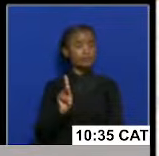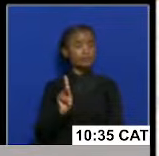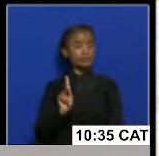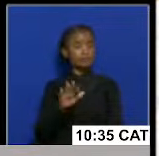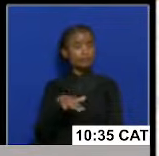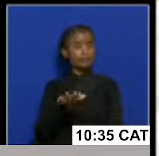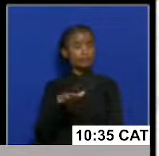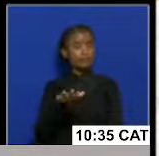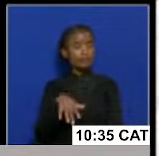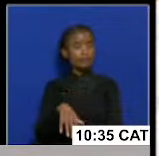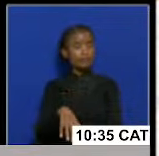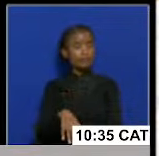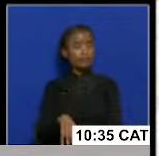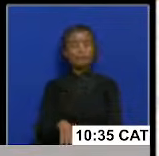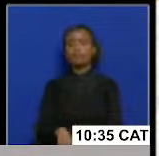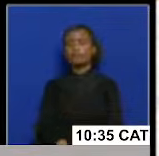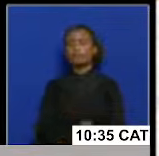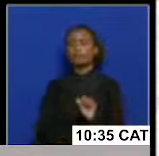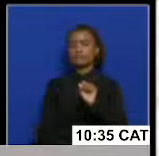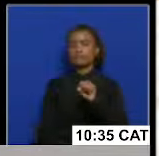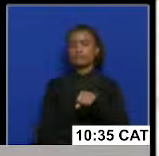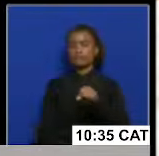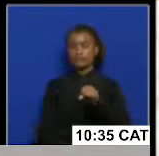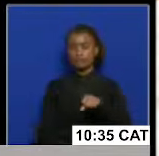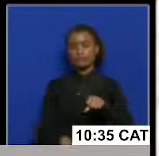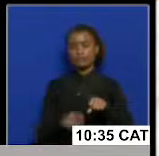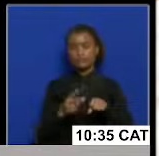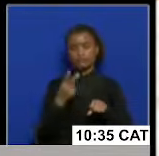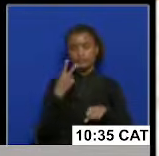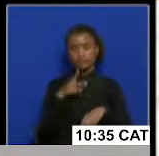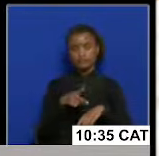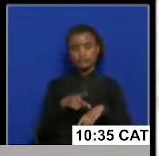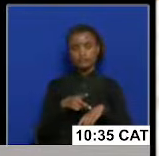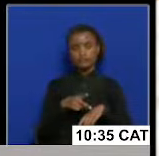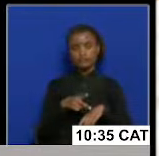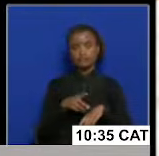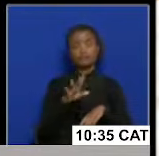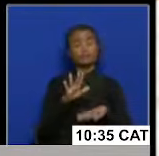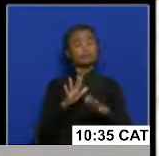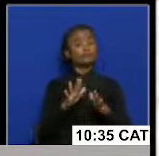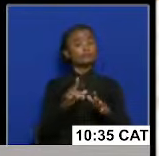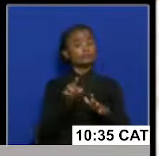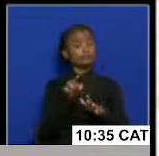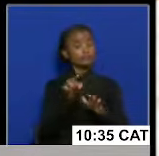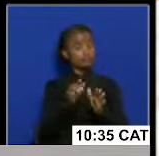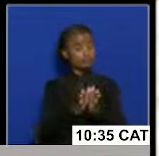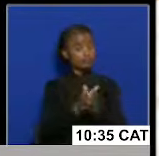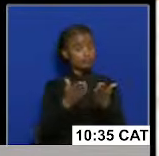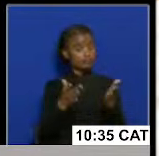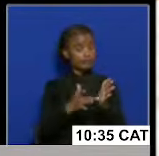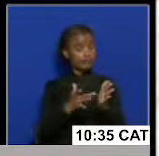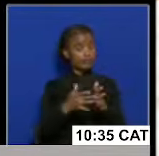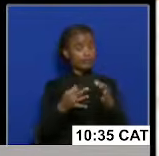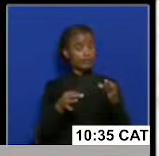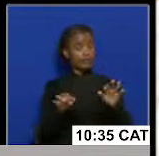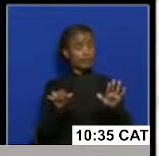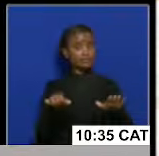I can see, Commissioner. So you're on page 16 and you can see the individuals there? Yes.